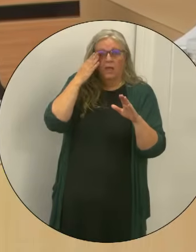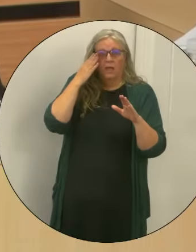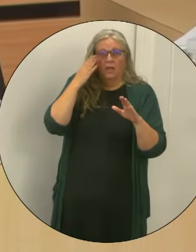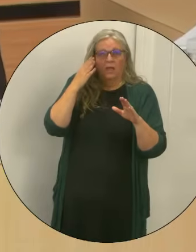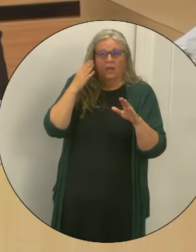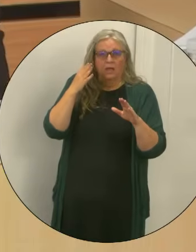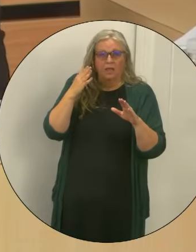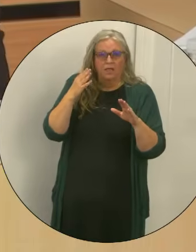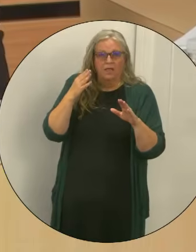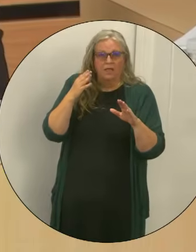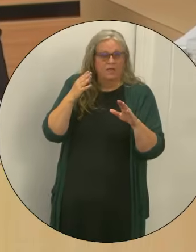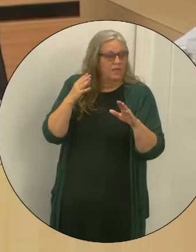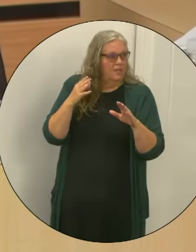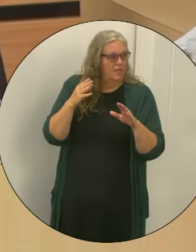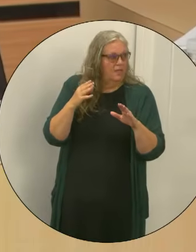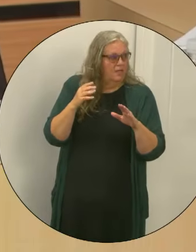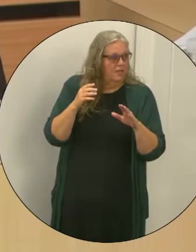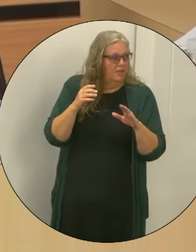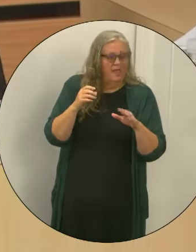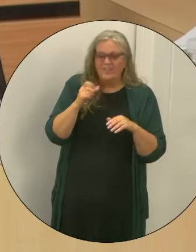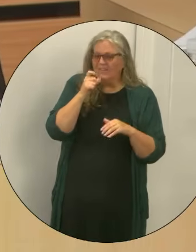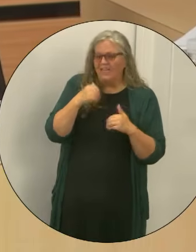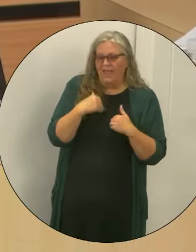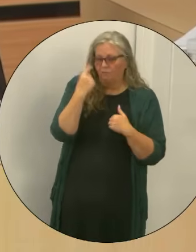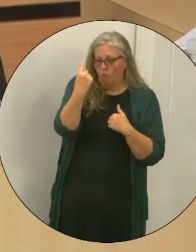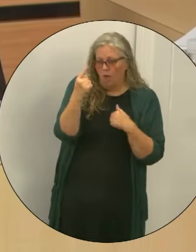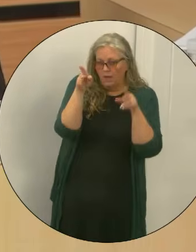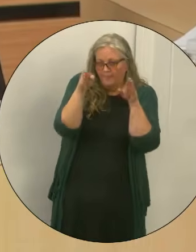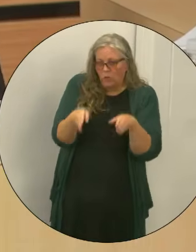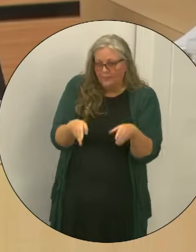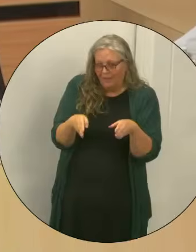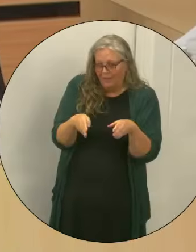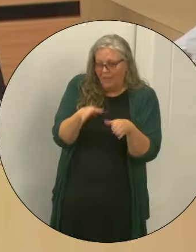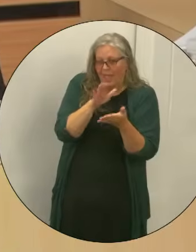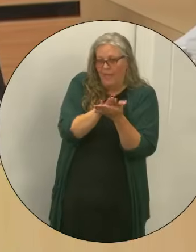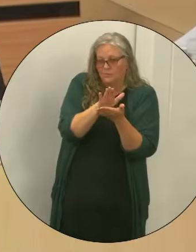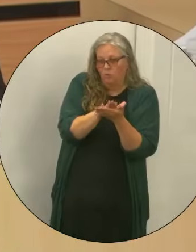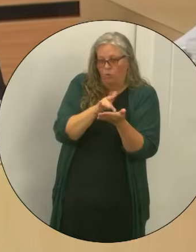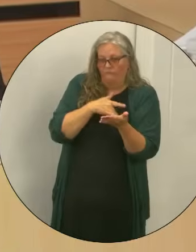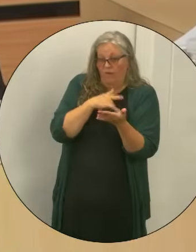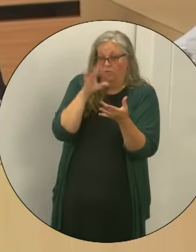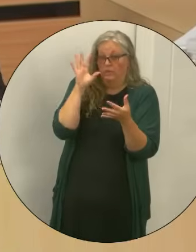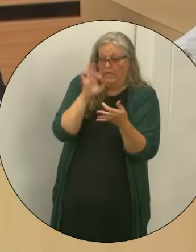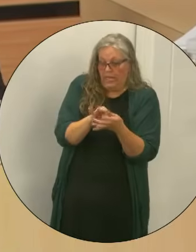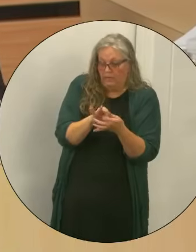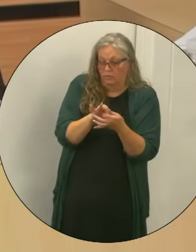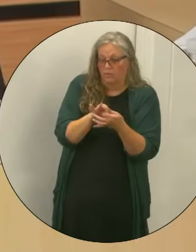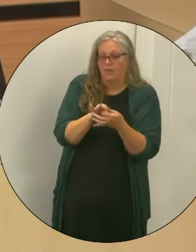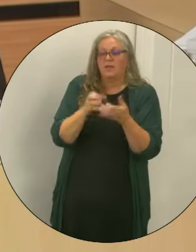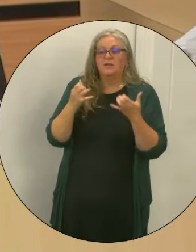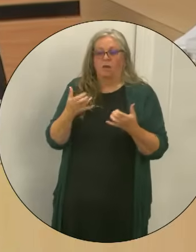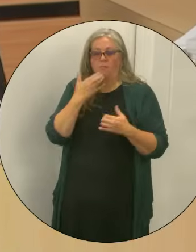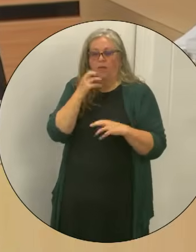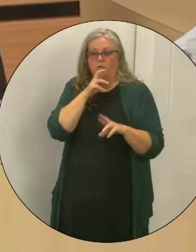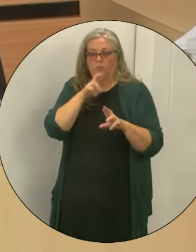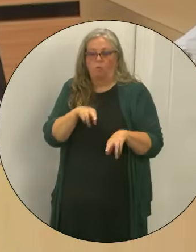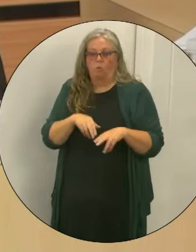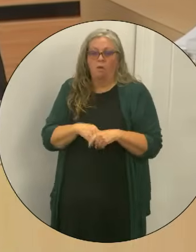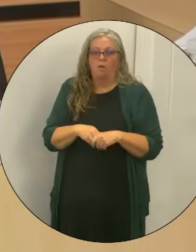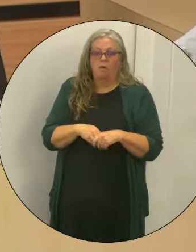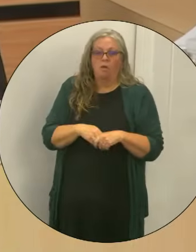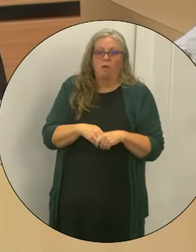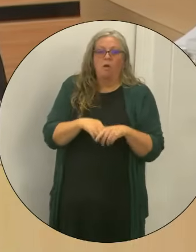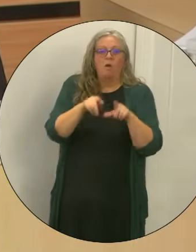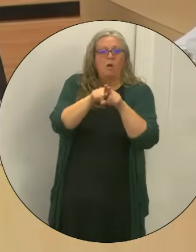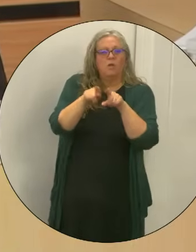they didn't even have one person at the school that they were connected with, and now we're getting much better results. So I'm just wondering, and again, also, Mr.